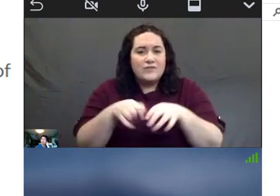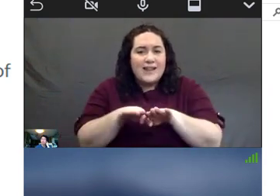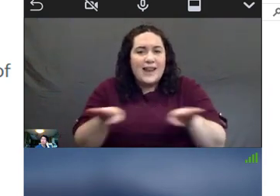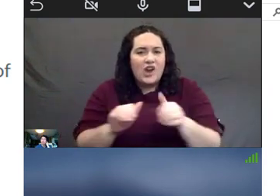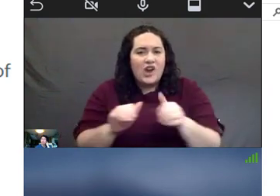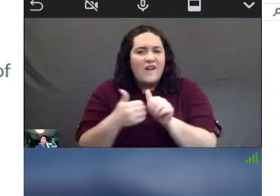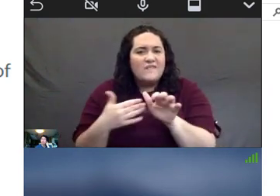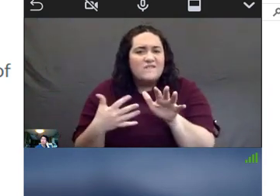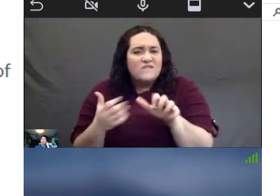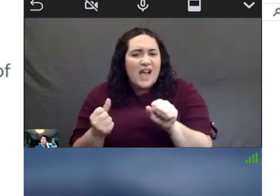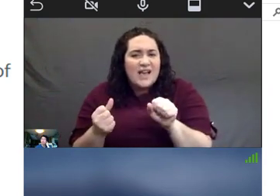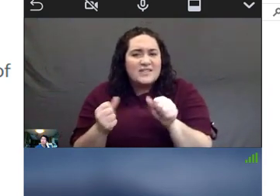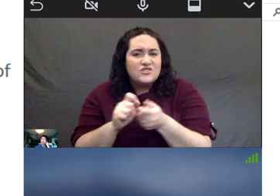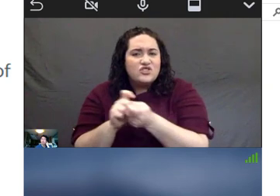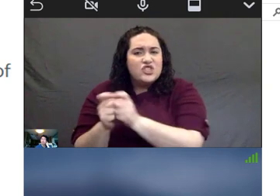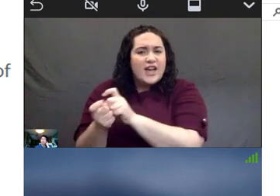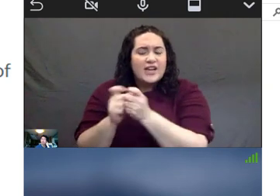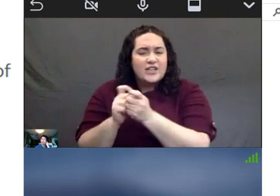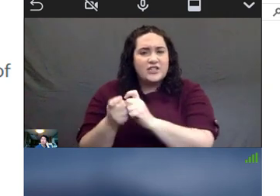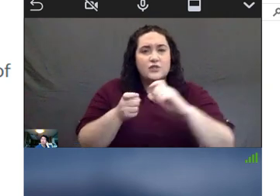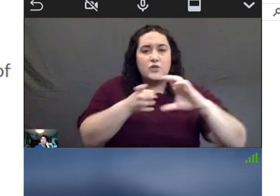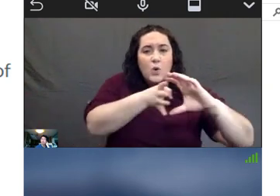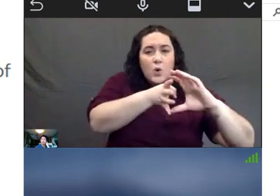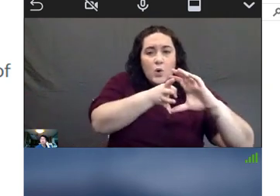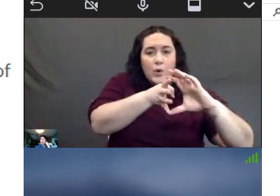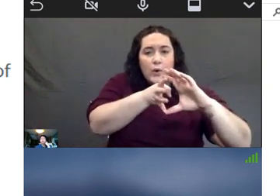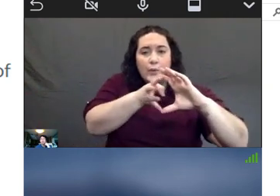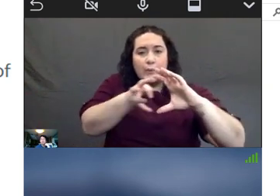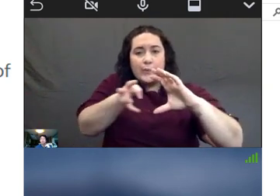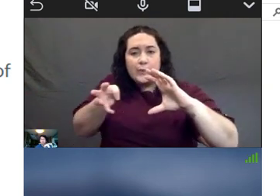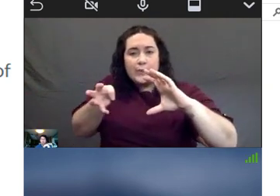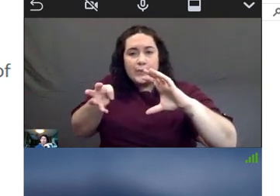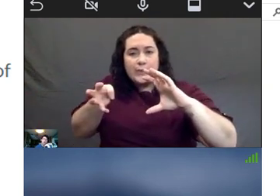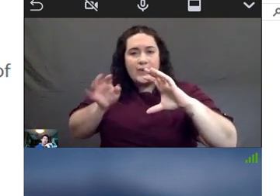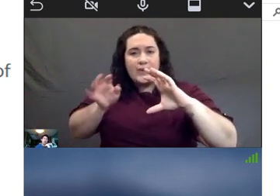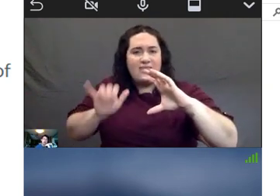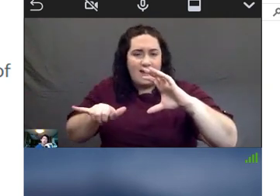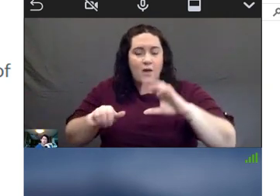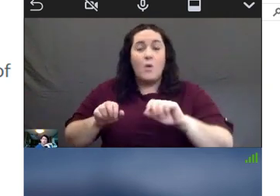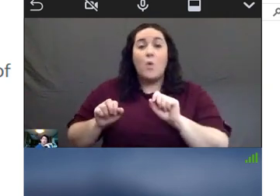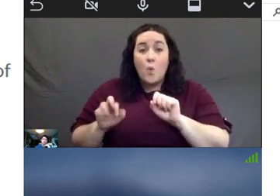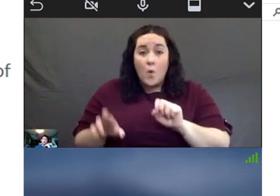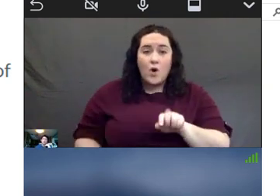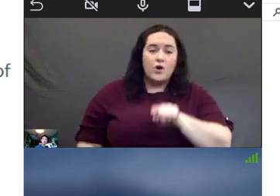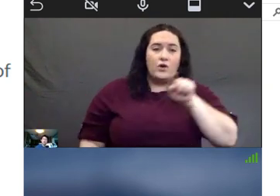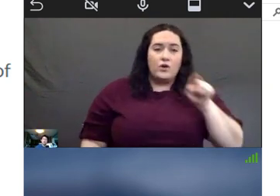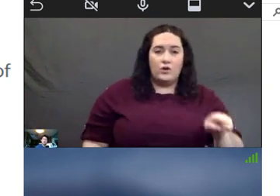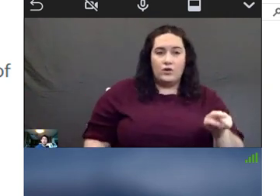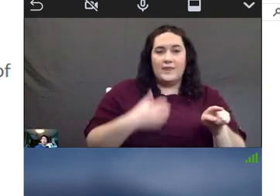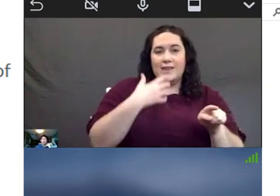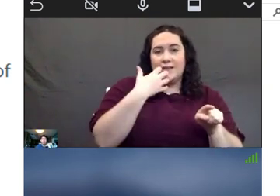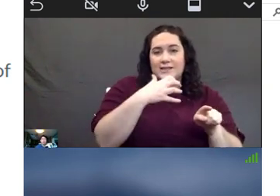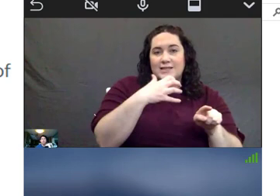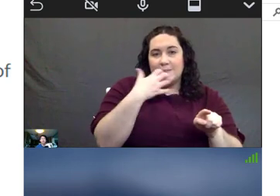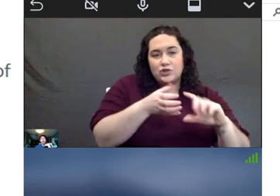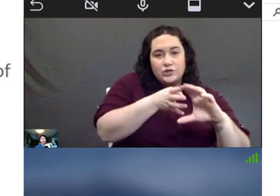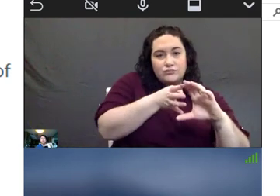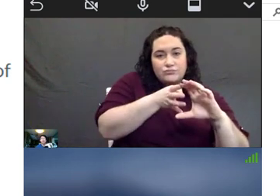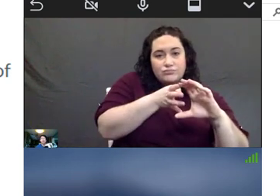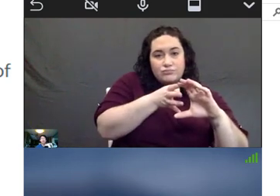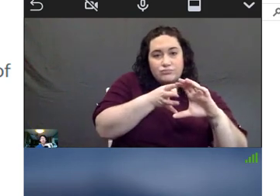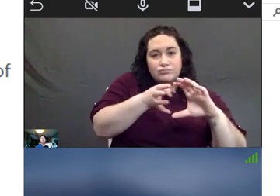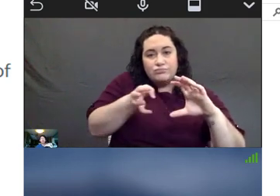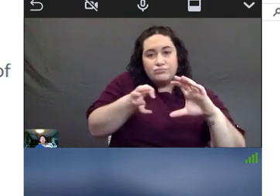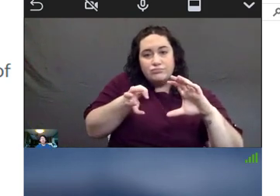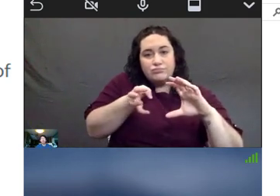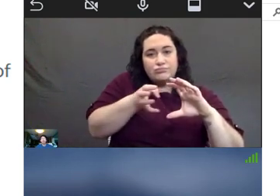grows. So the dimensionless parameter that gives us an idea of the relative size of the hydrodynamic and thermal boundary layers is the